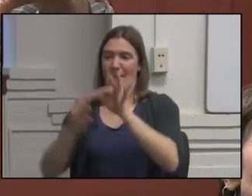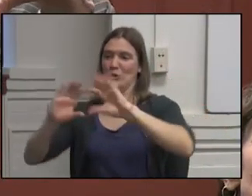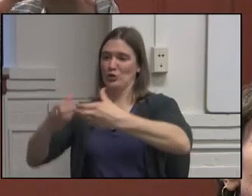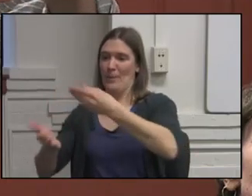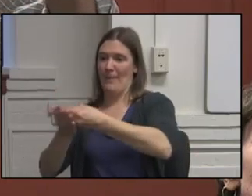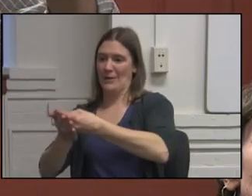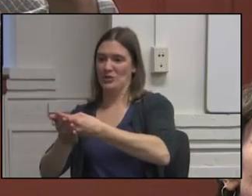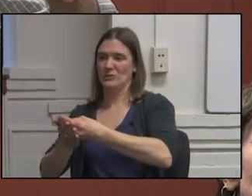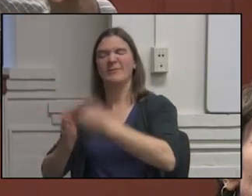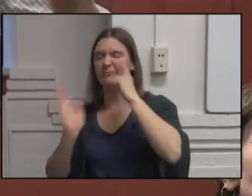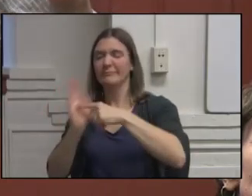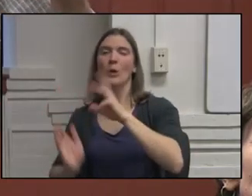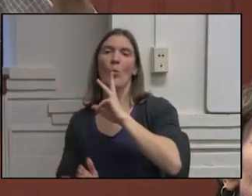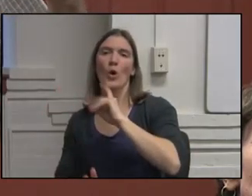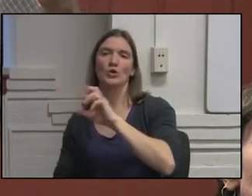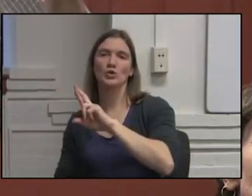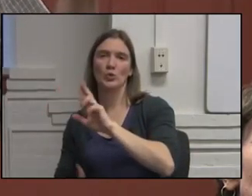budgets.